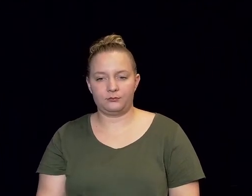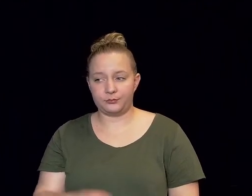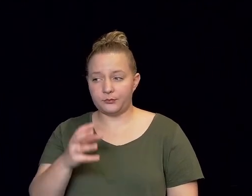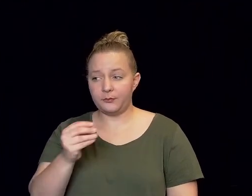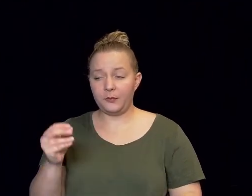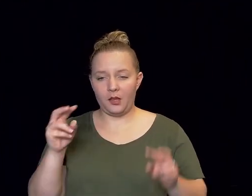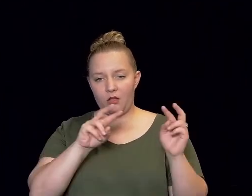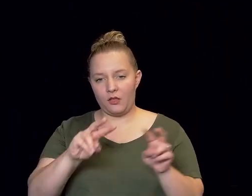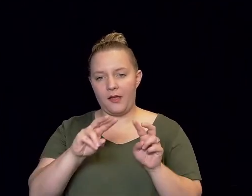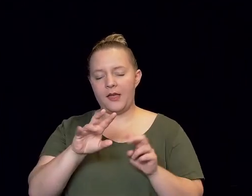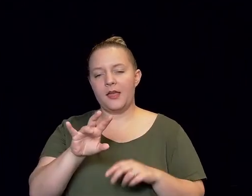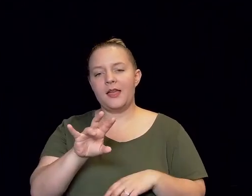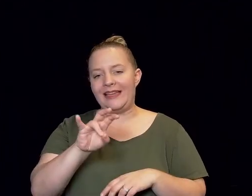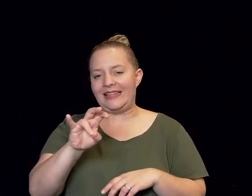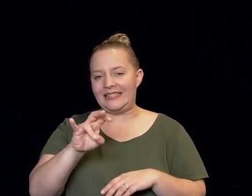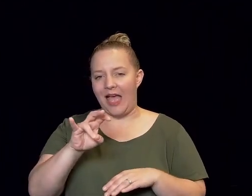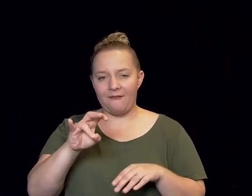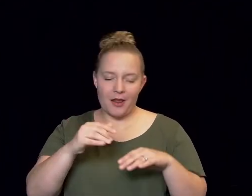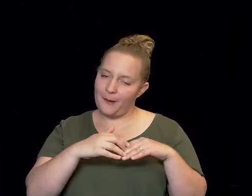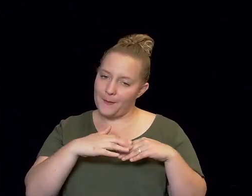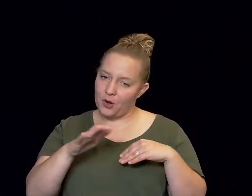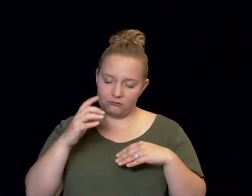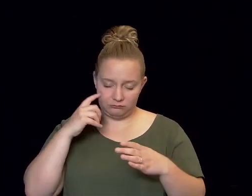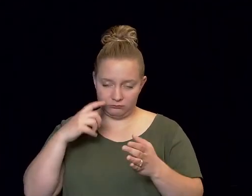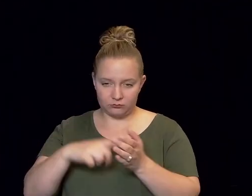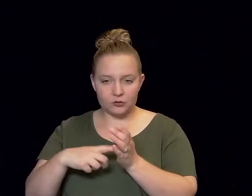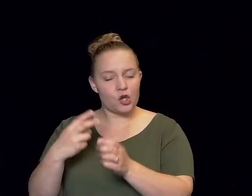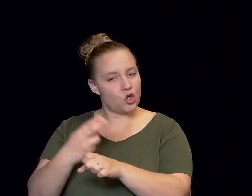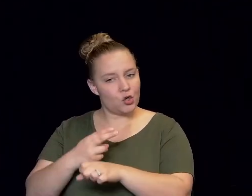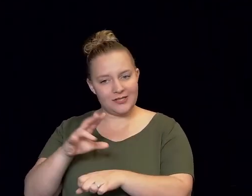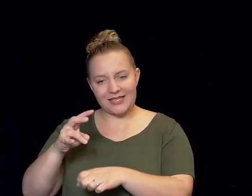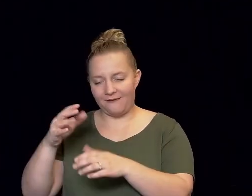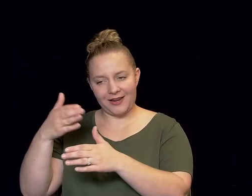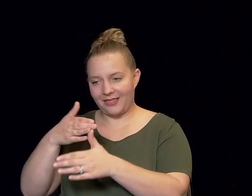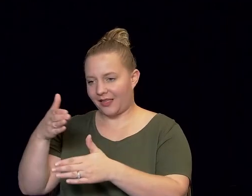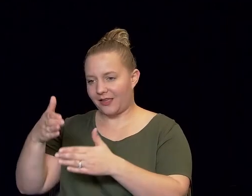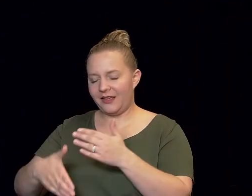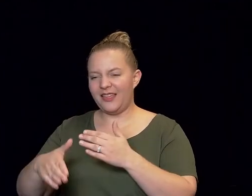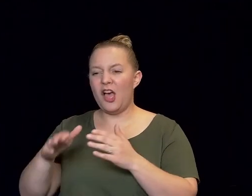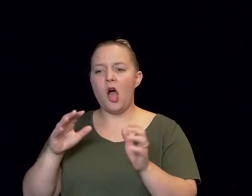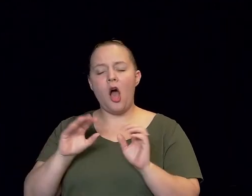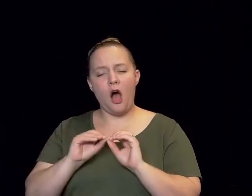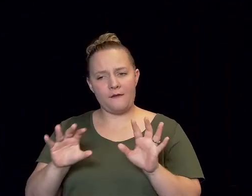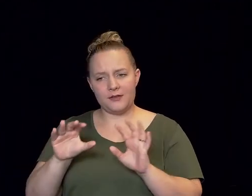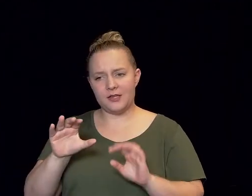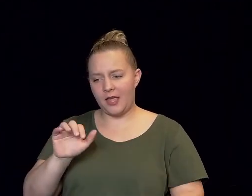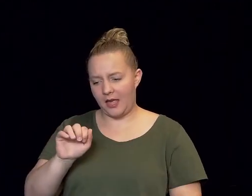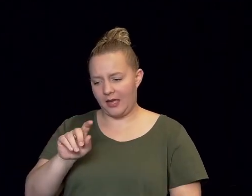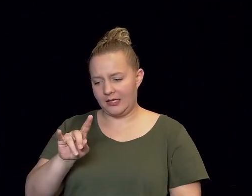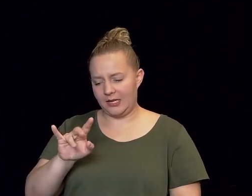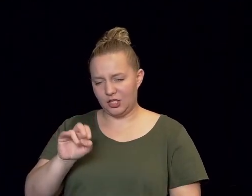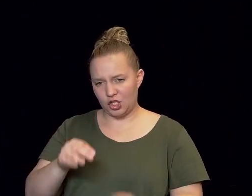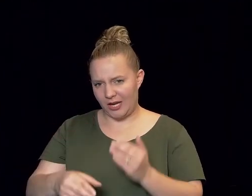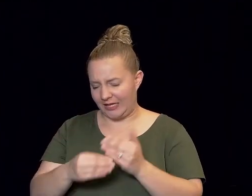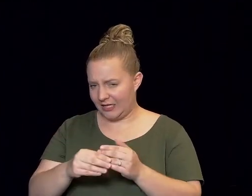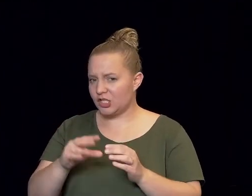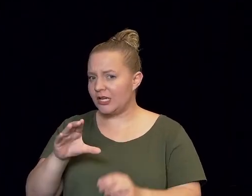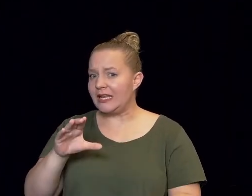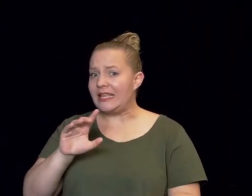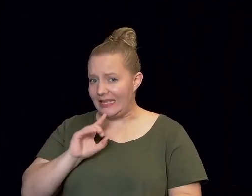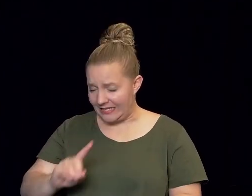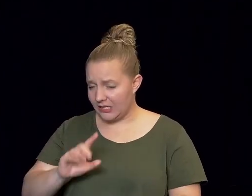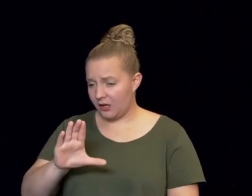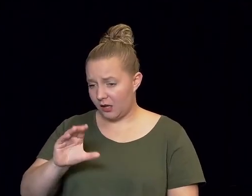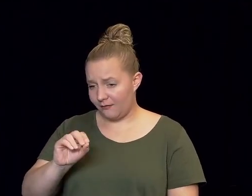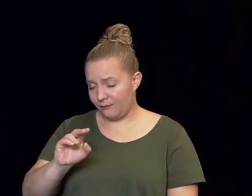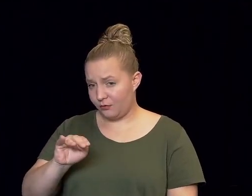And take a look, 7 more than. Notice that I put the 7 at the end. Obviously, addition is commutative, but if I'm having 7 more than something, I'm